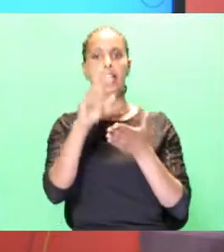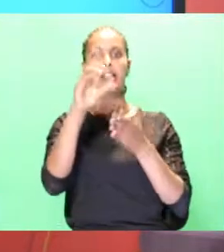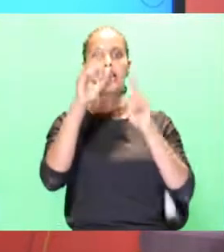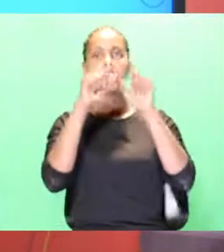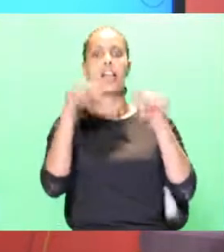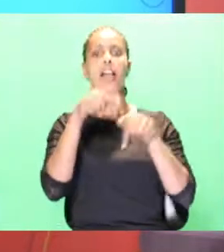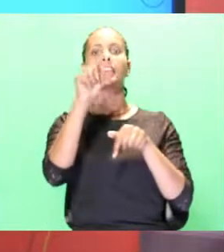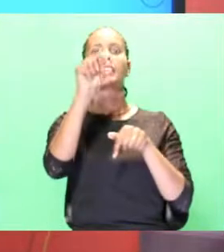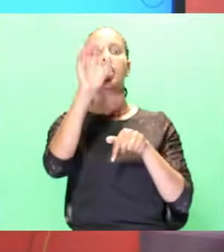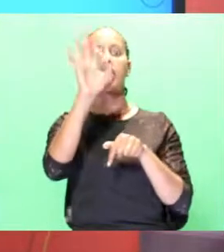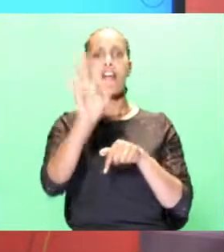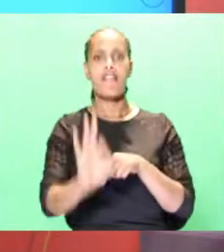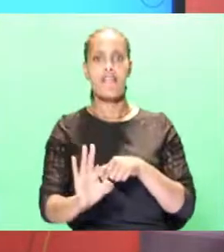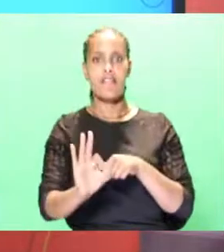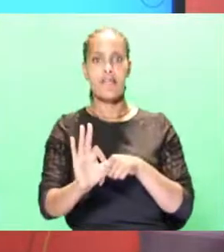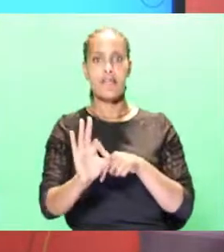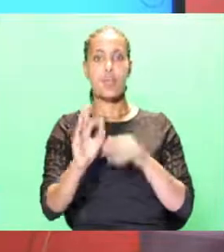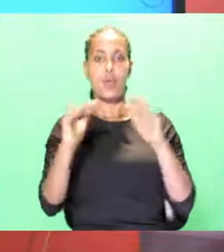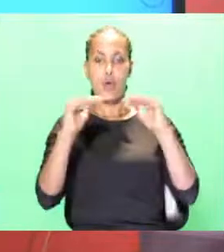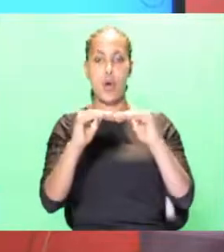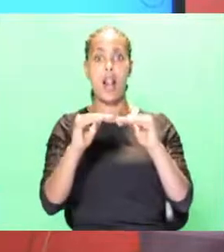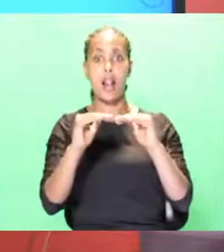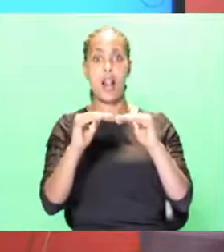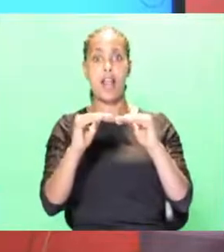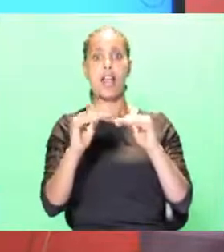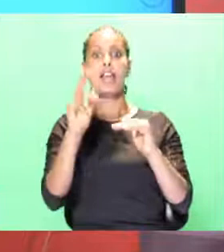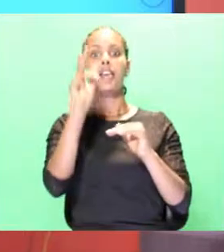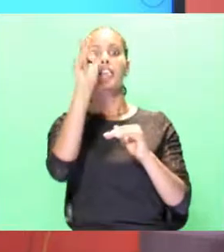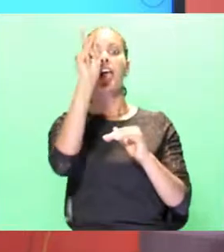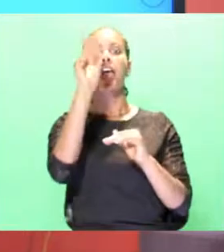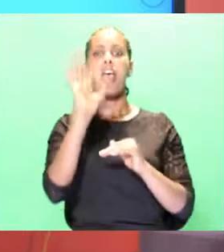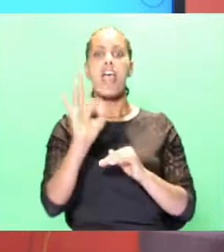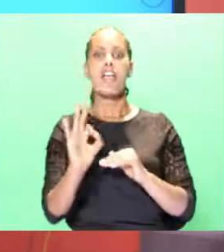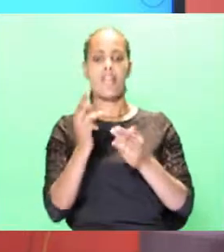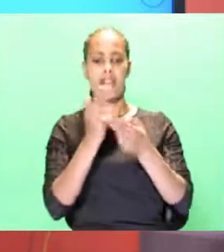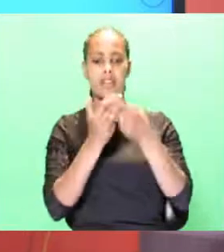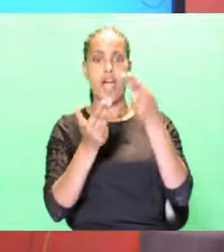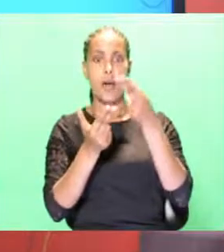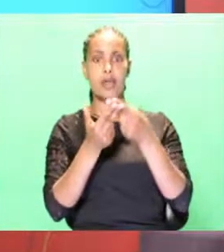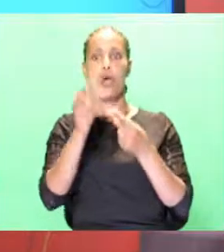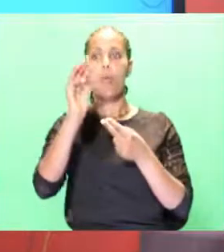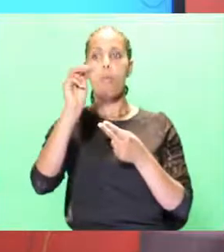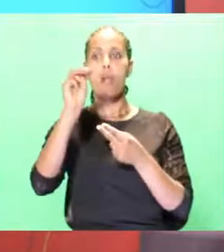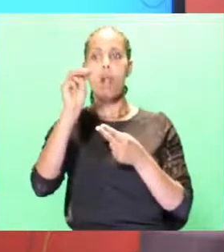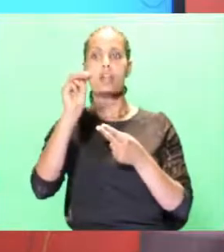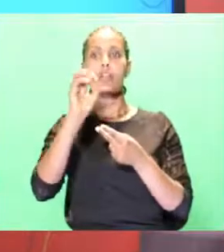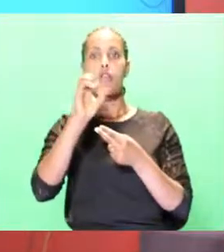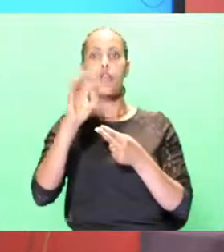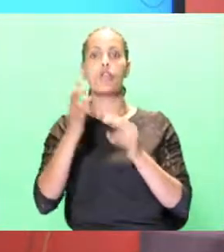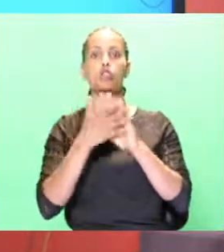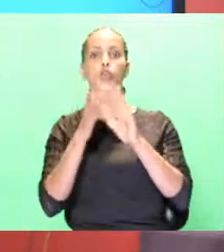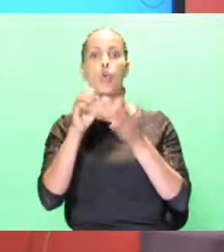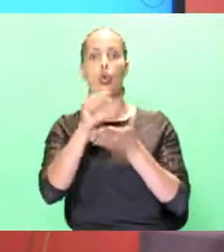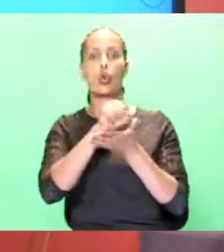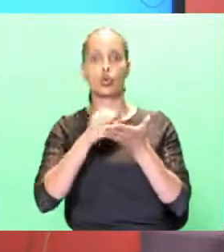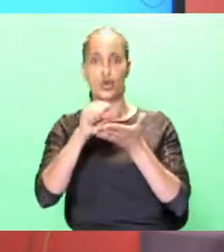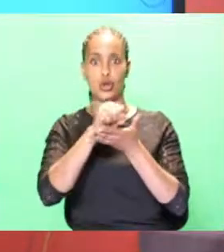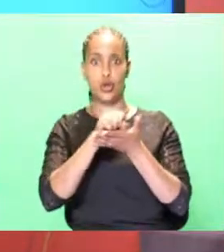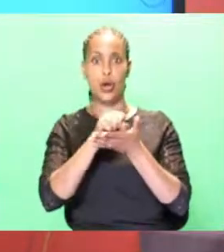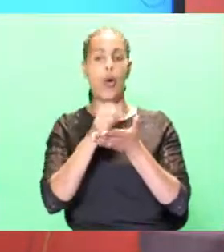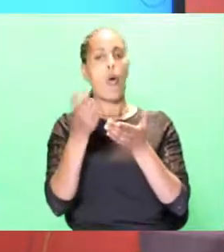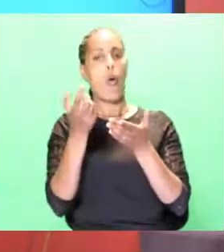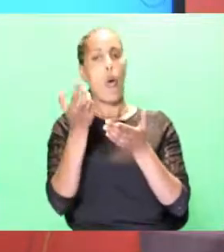delta Tf equal Kf times molality of the solution,